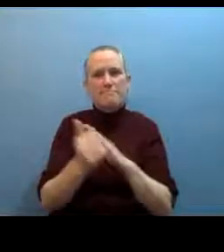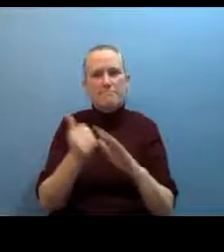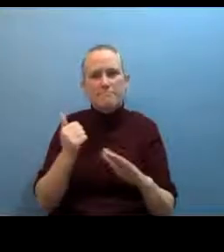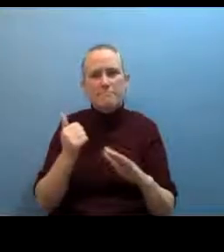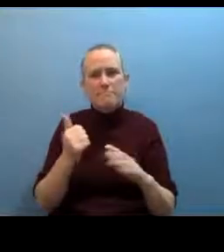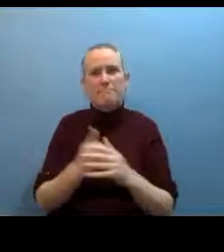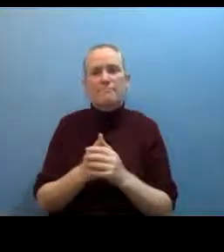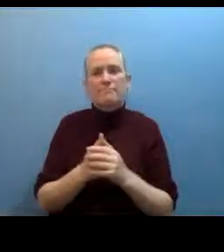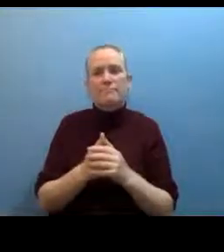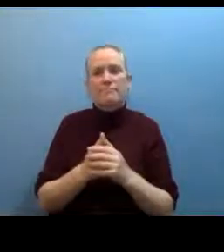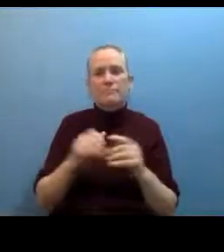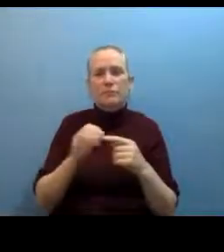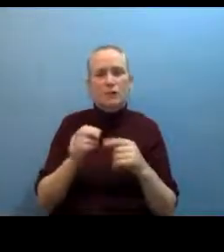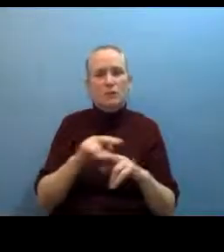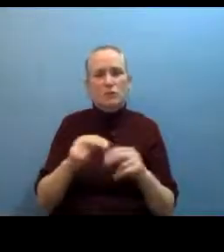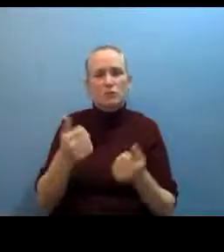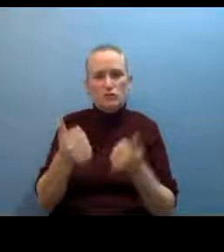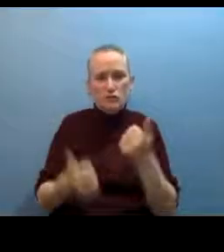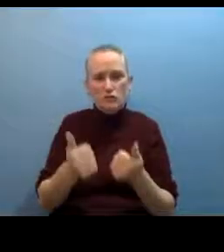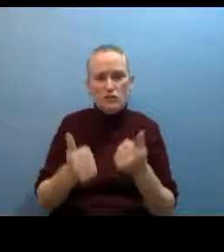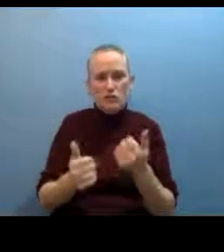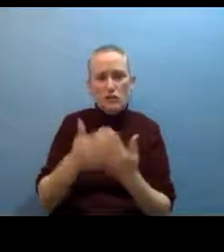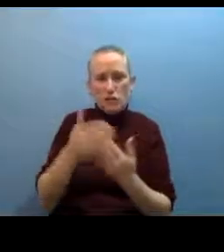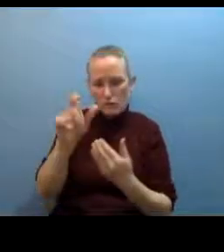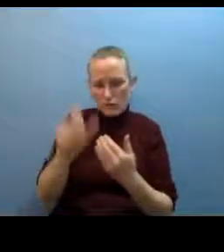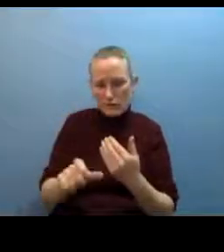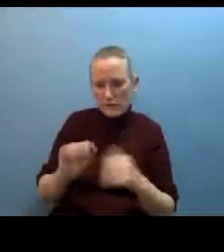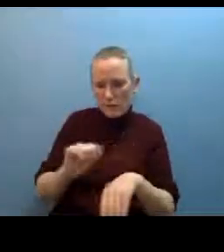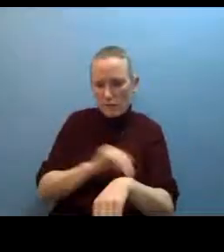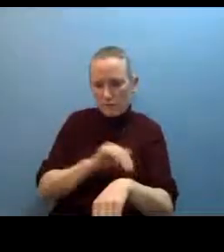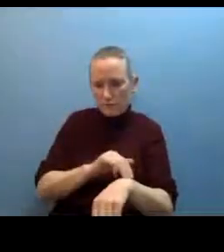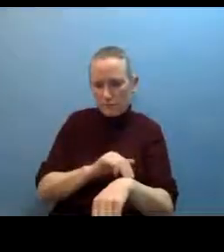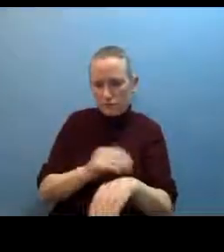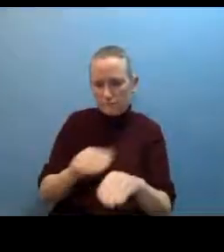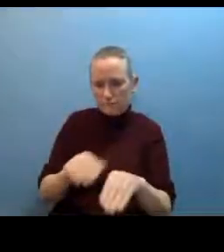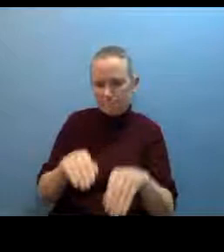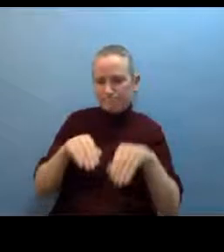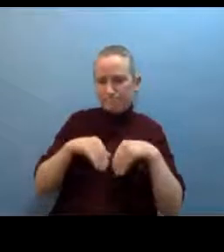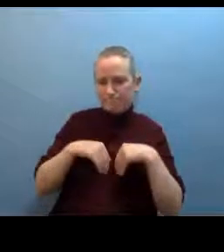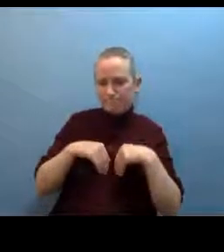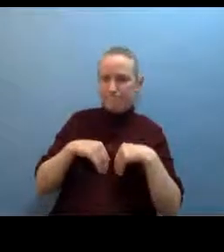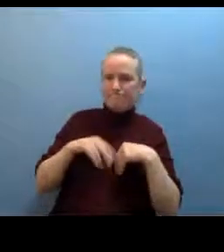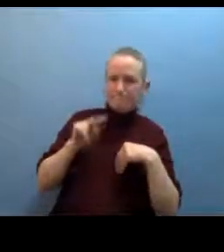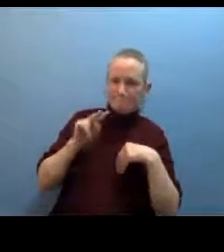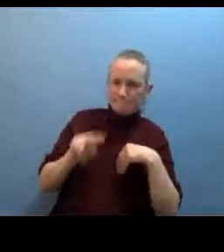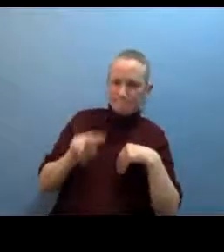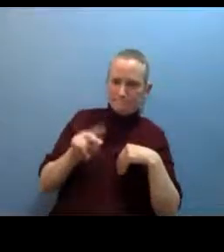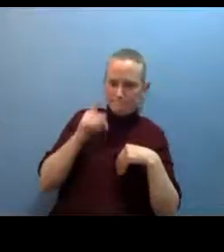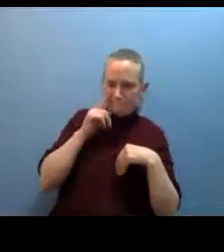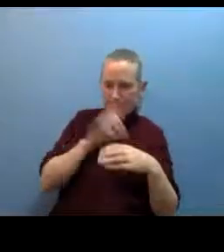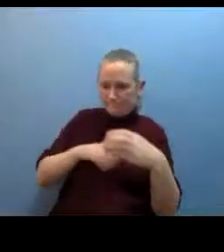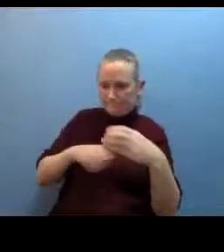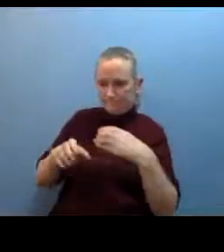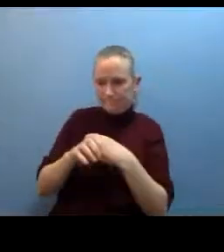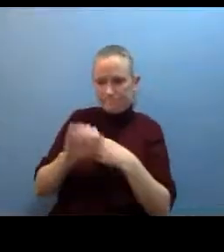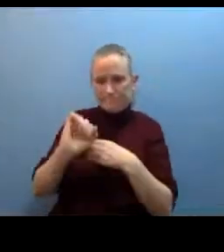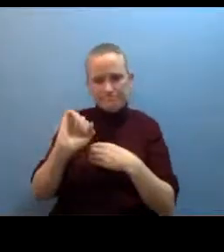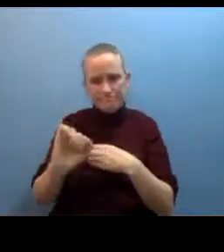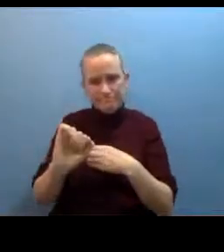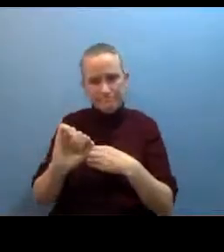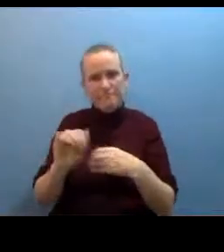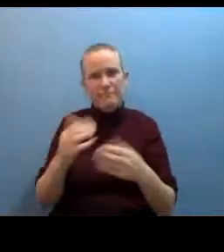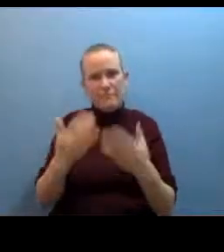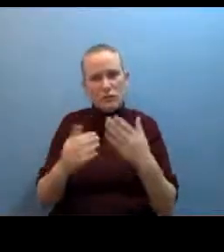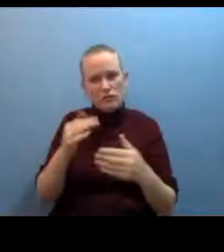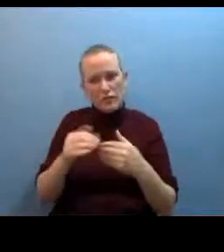So trying not to judge a young person's problem, just taking a step back and kind of seeing it through their eyes and how it might be for